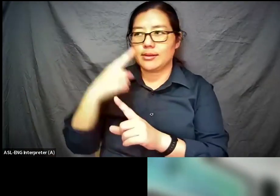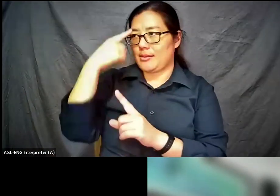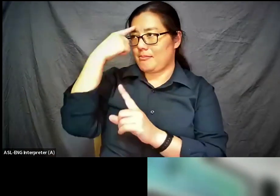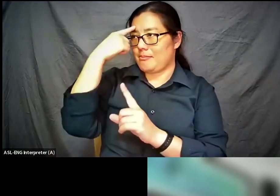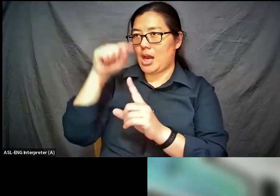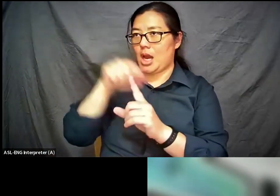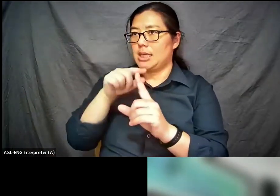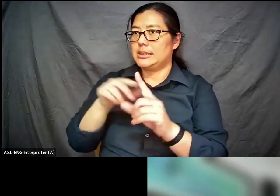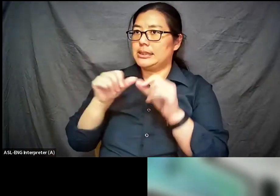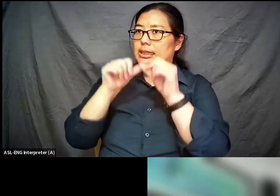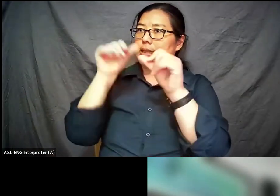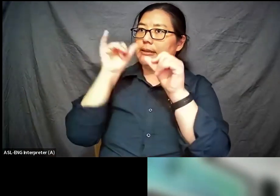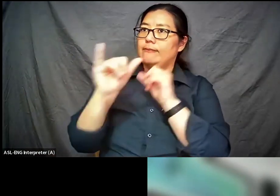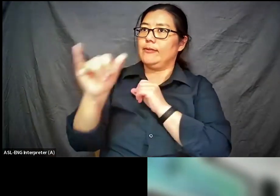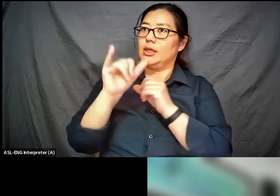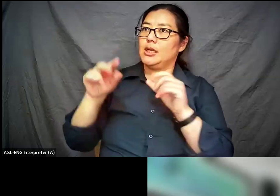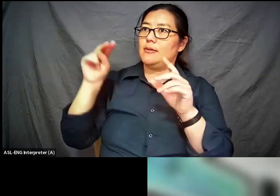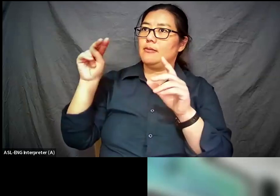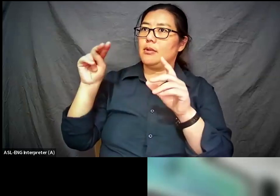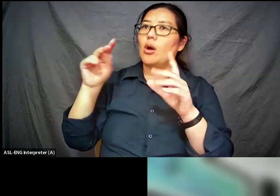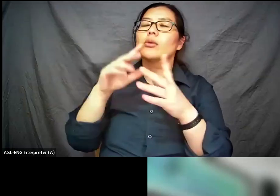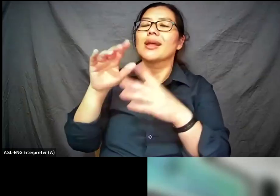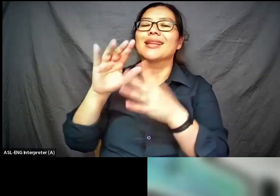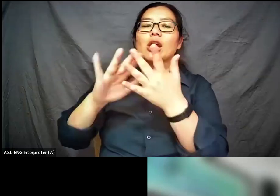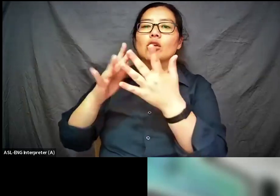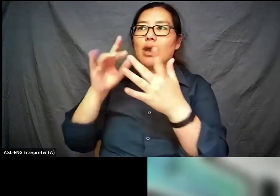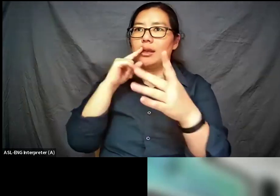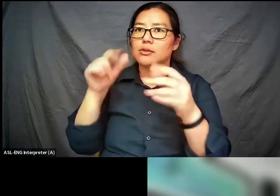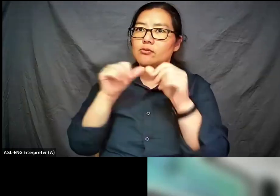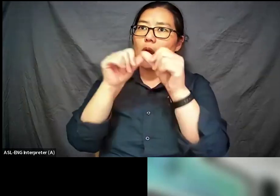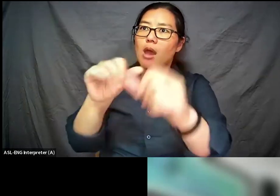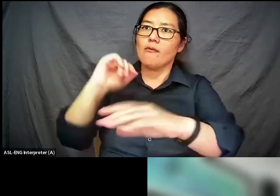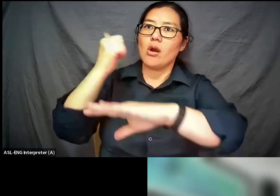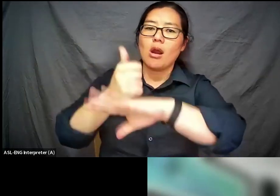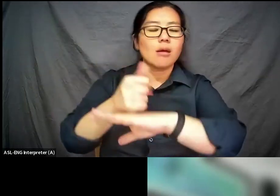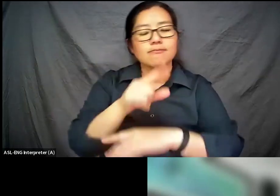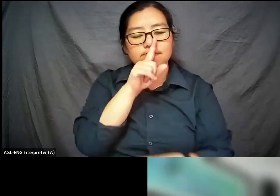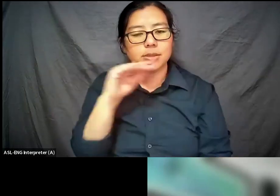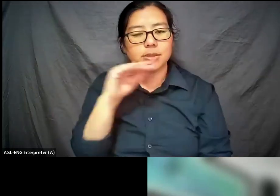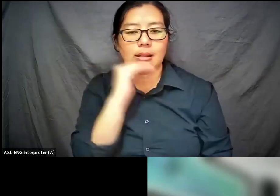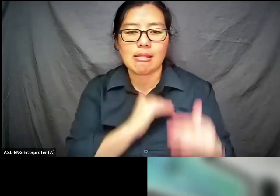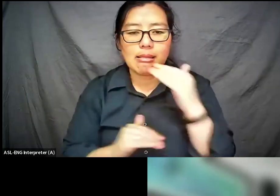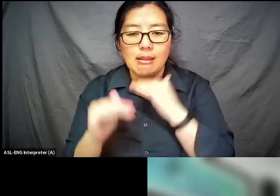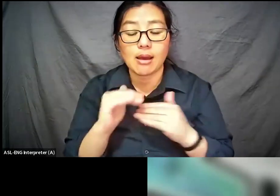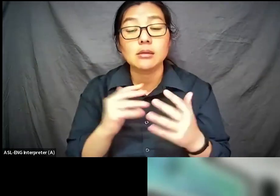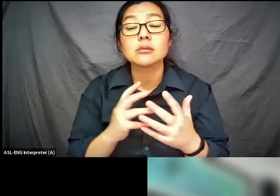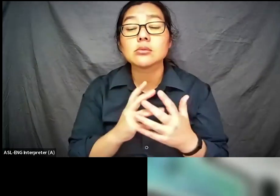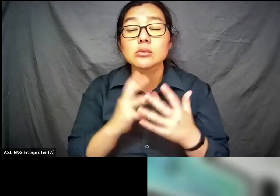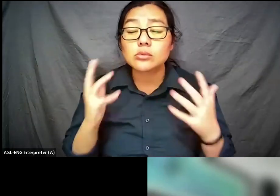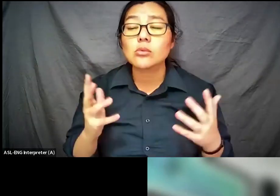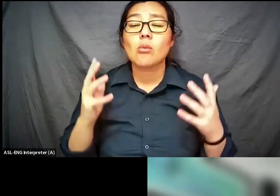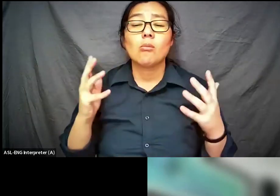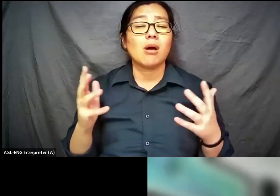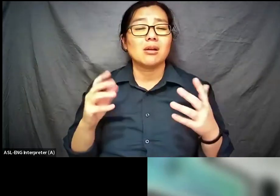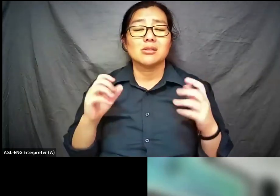Yeah, I guess I can ask my question for you if you're cool. So yeah, I was thinking a lot